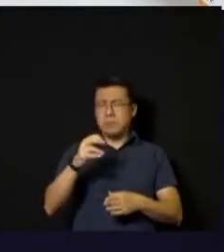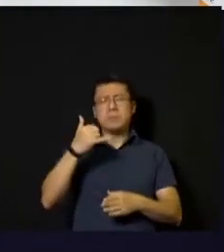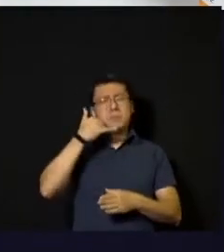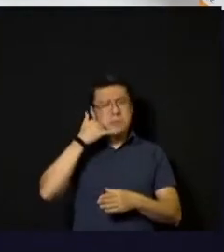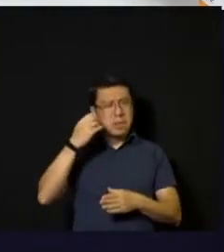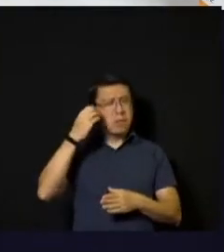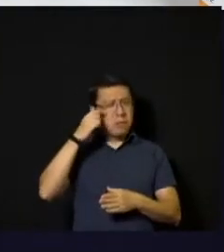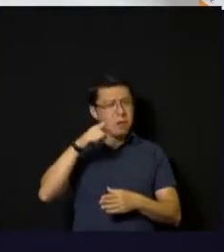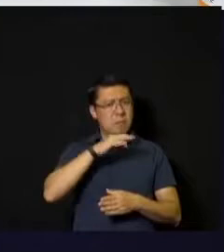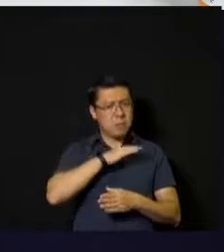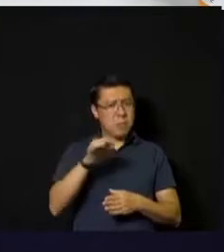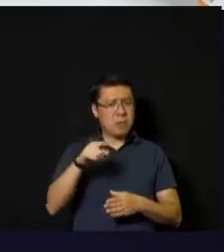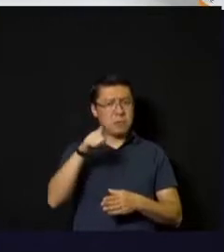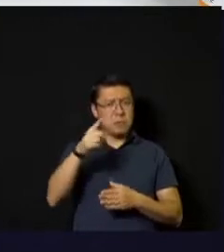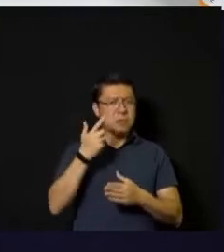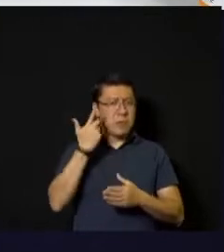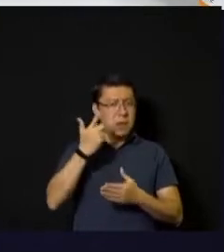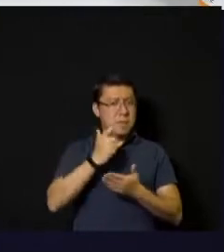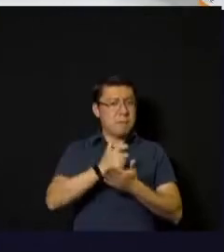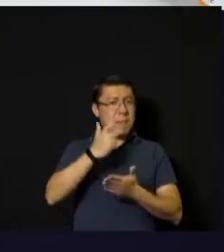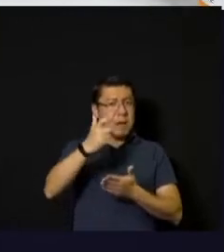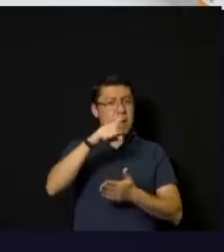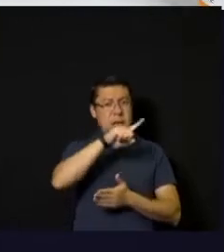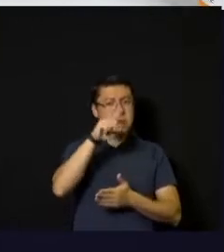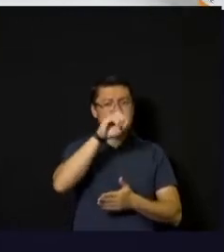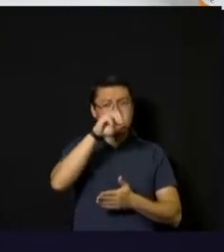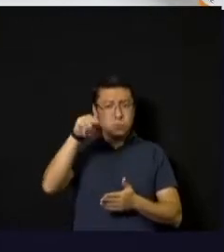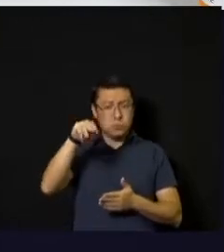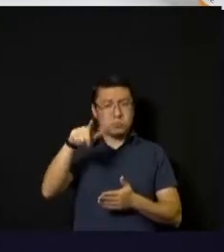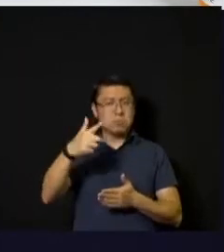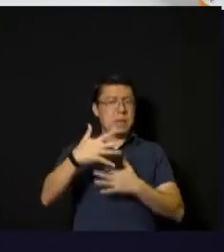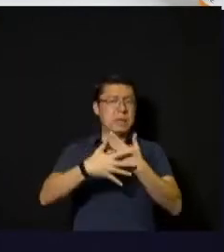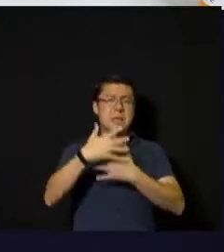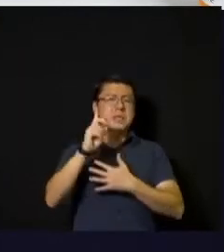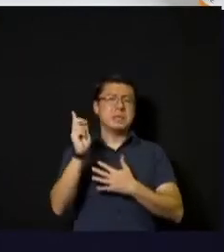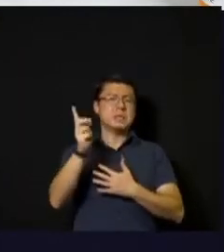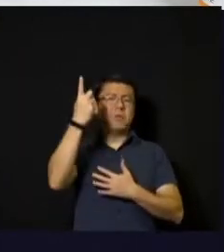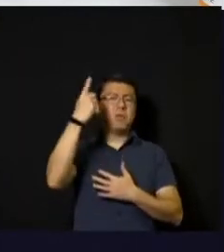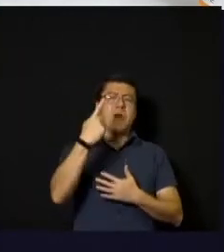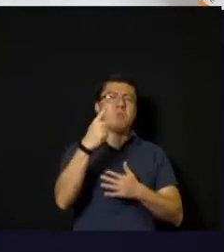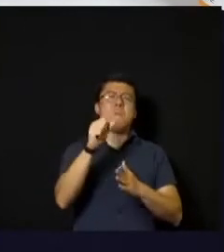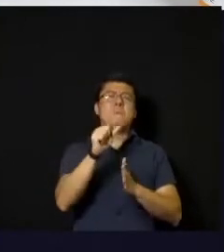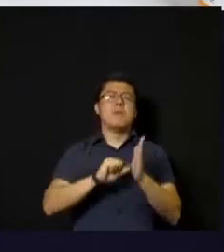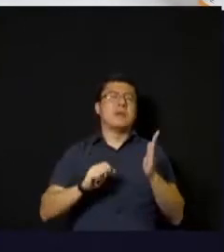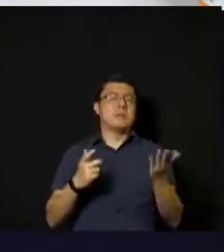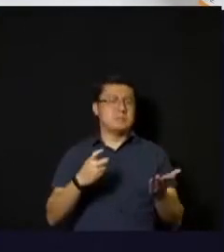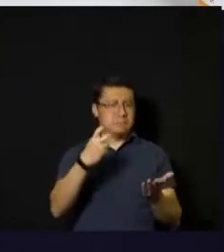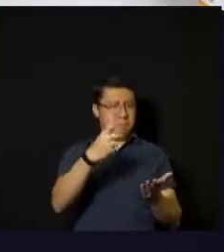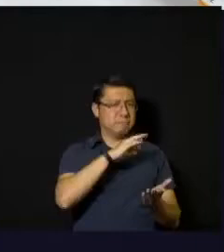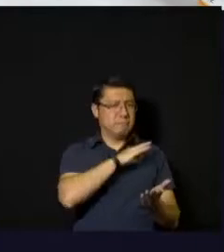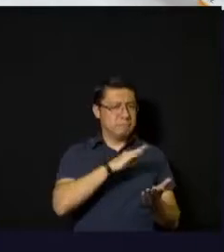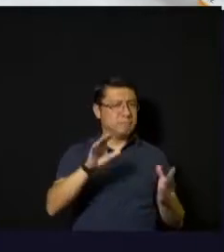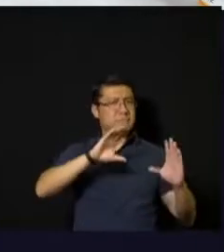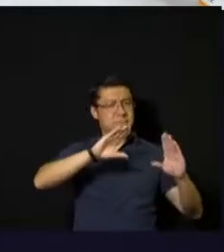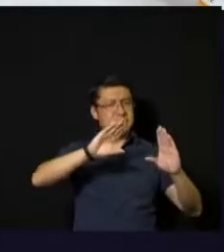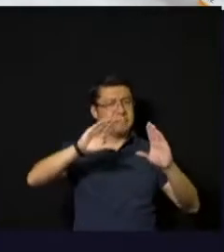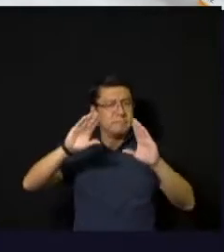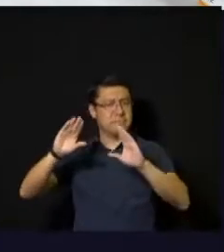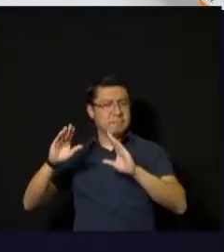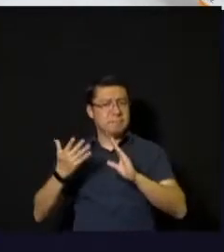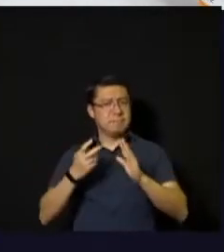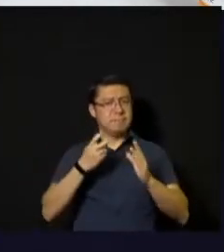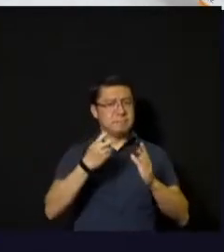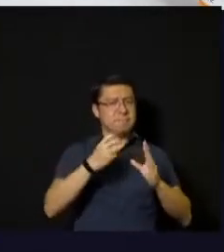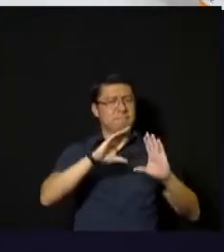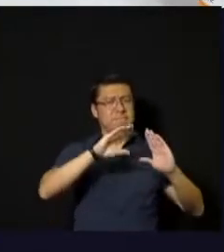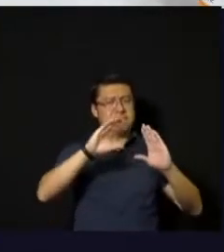start. You want to pay your Zoom room $15 a month, and that allows you to train, to be